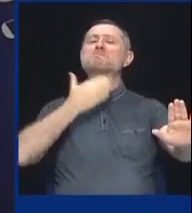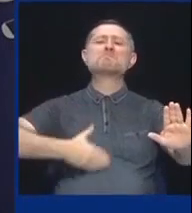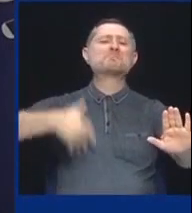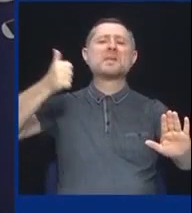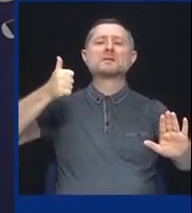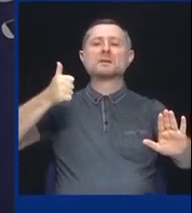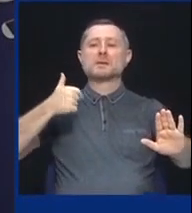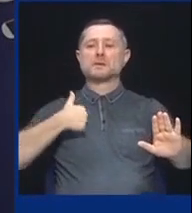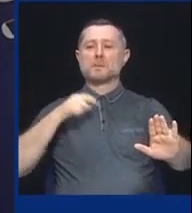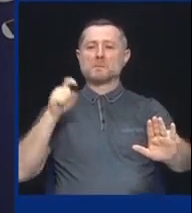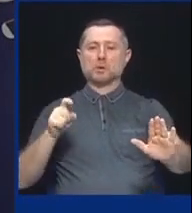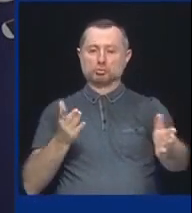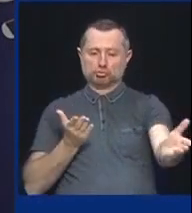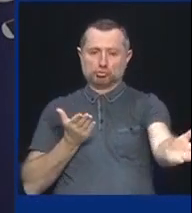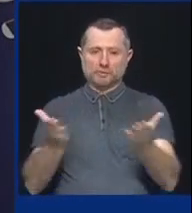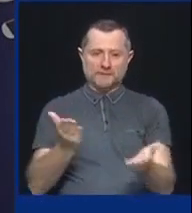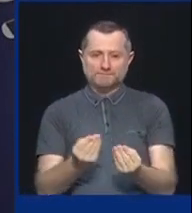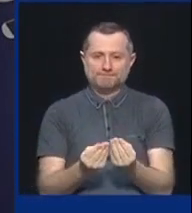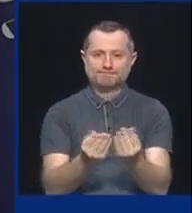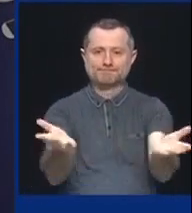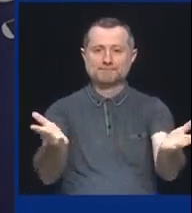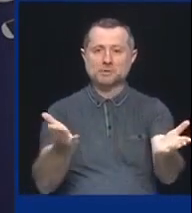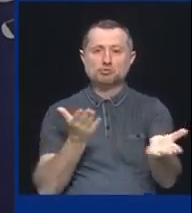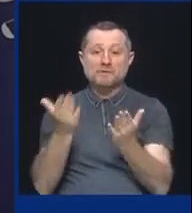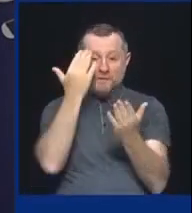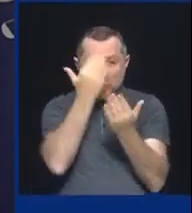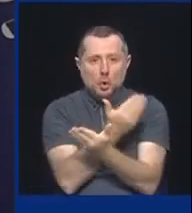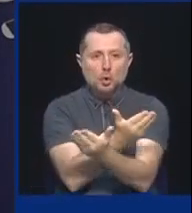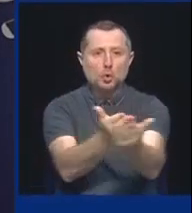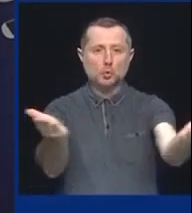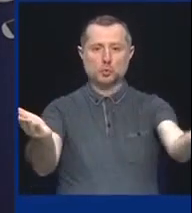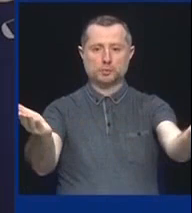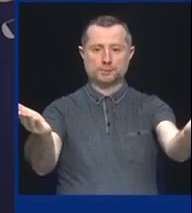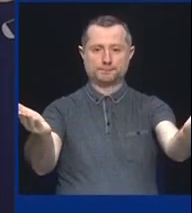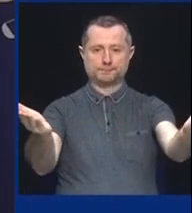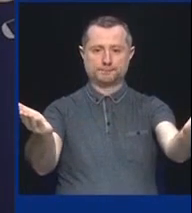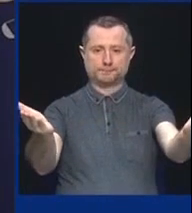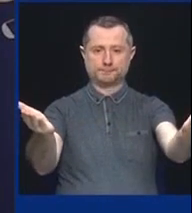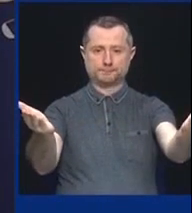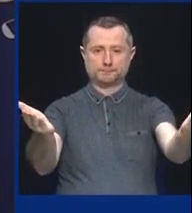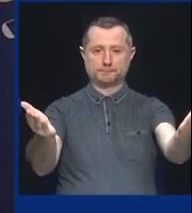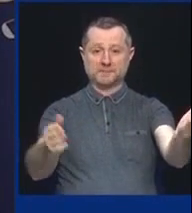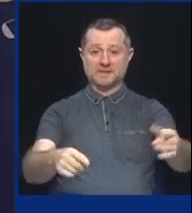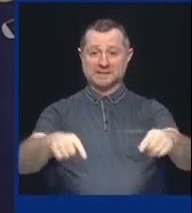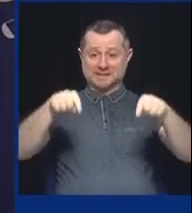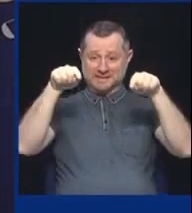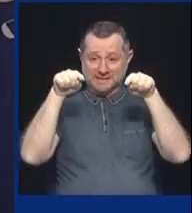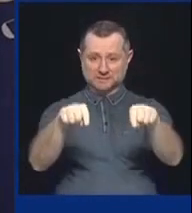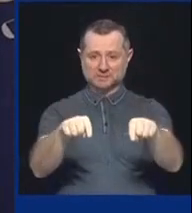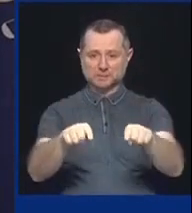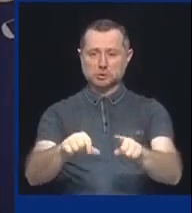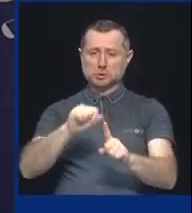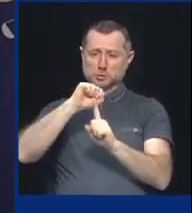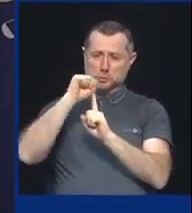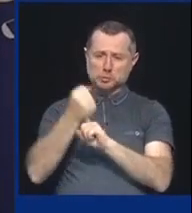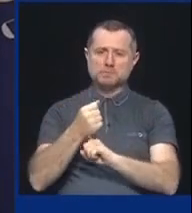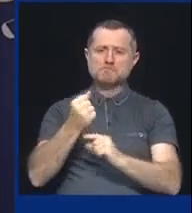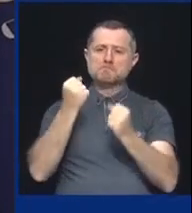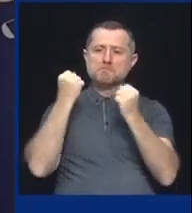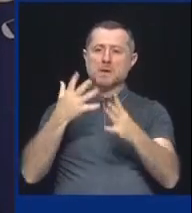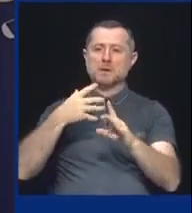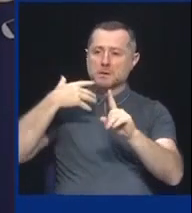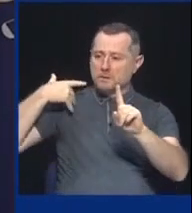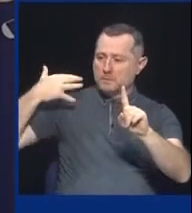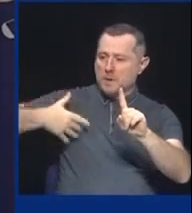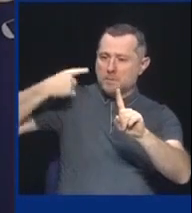This situation, by its current trajectory, will generate months of political and